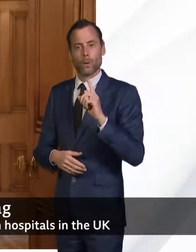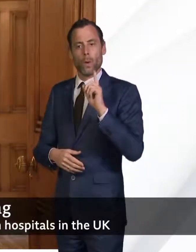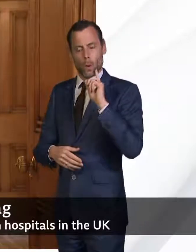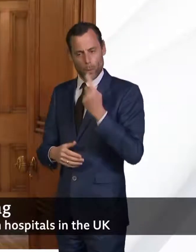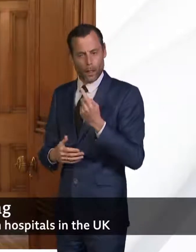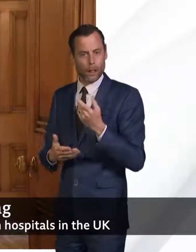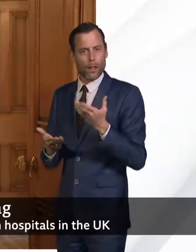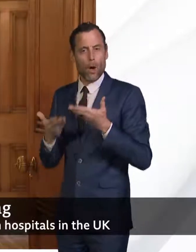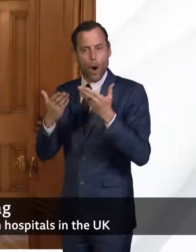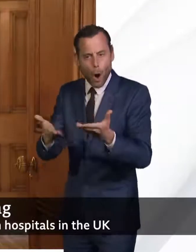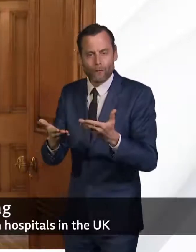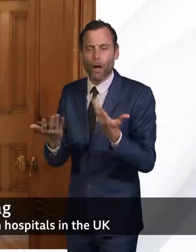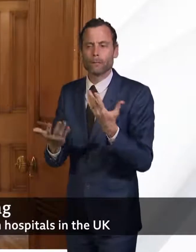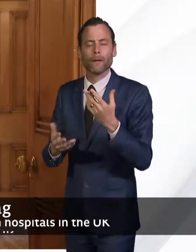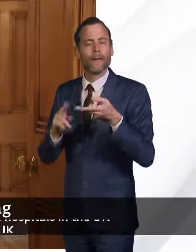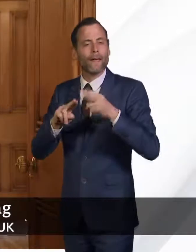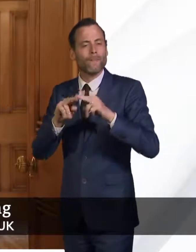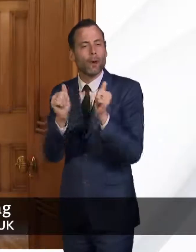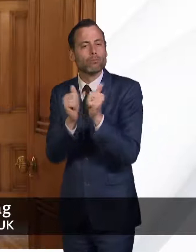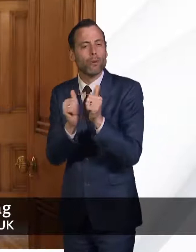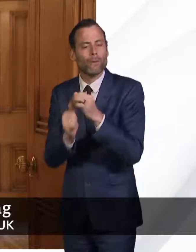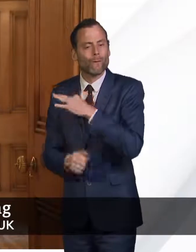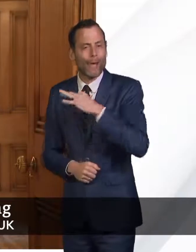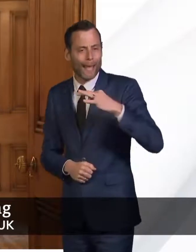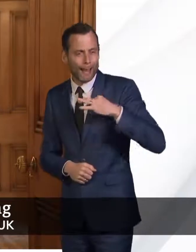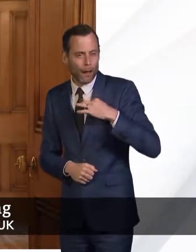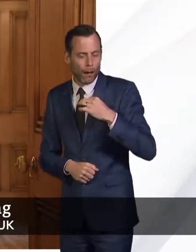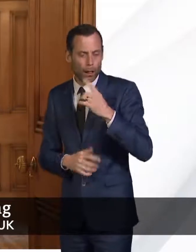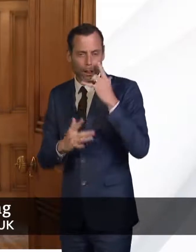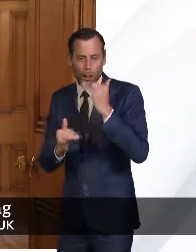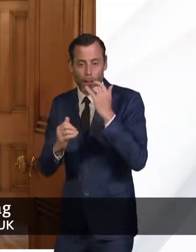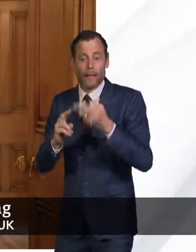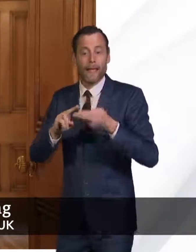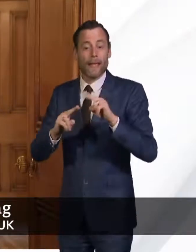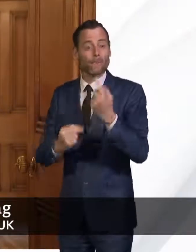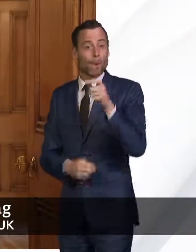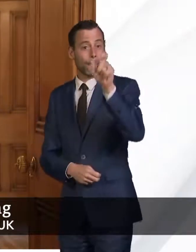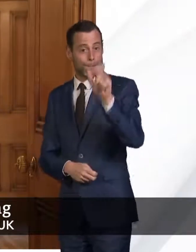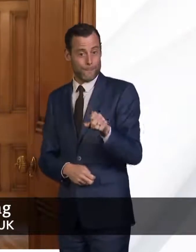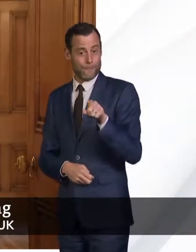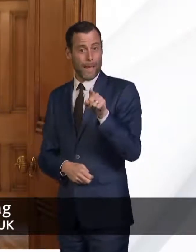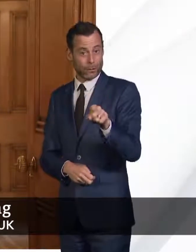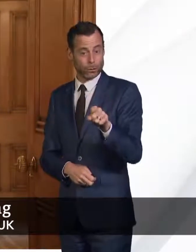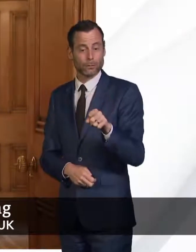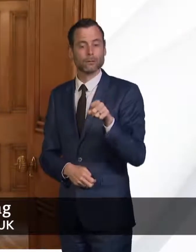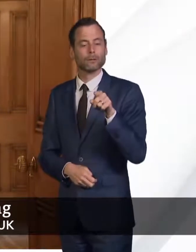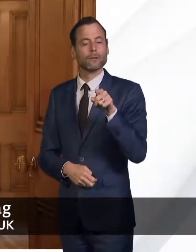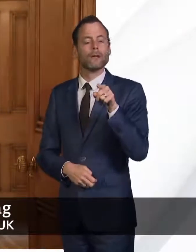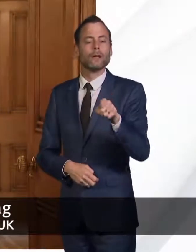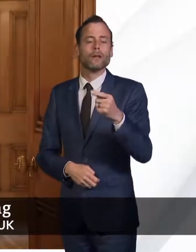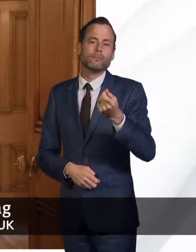appropriate, medicines that have been labelled for use by one patient can be used by another patient who needs